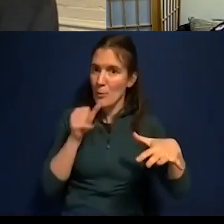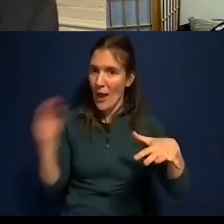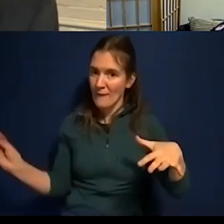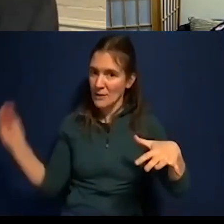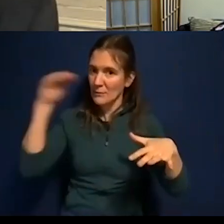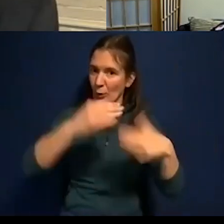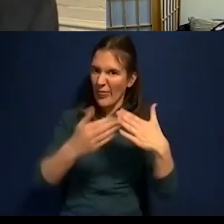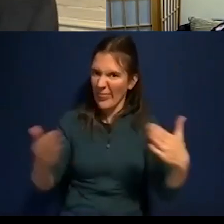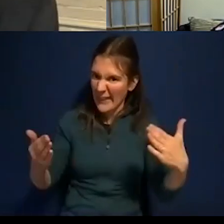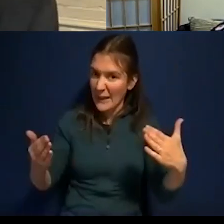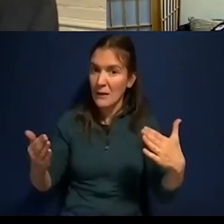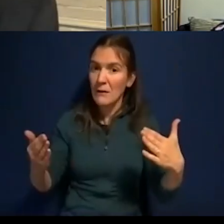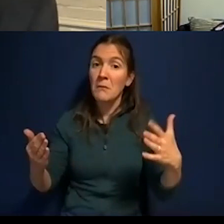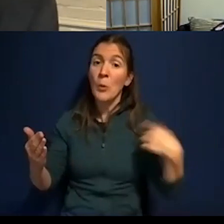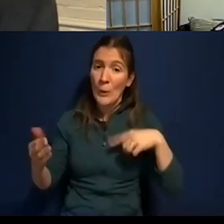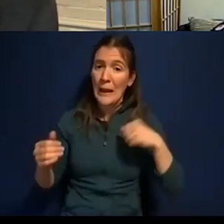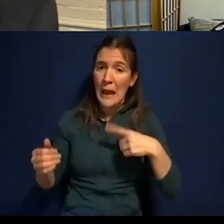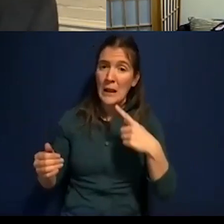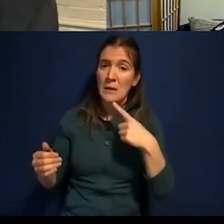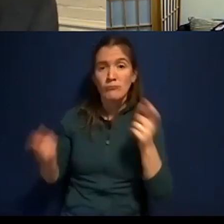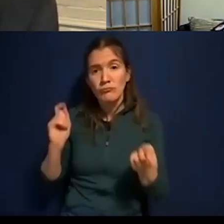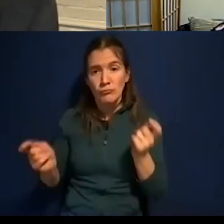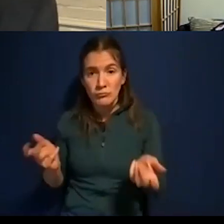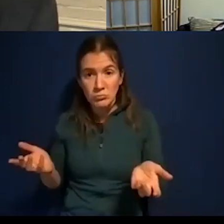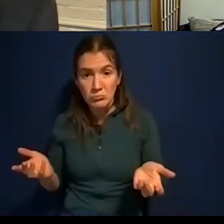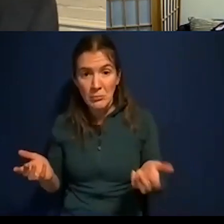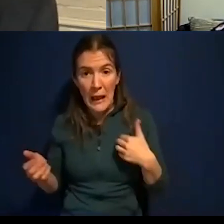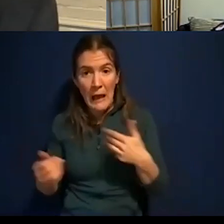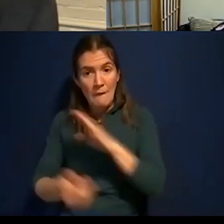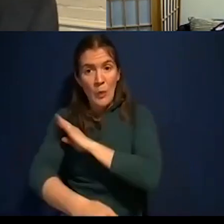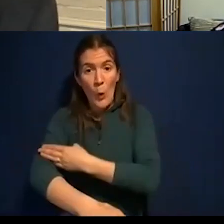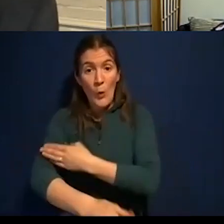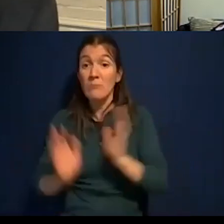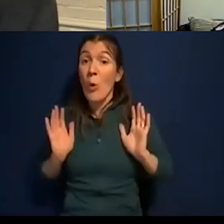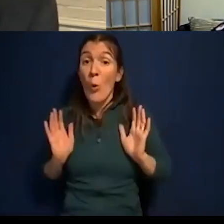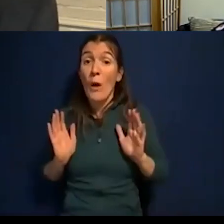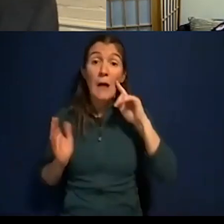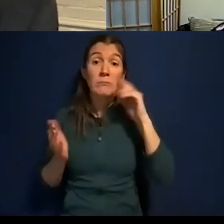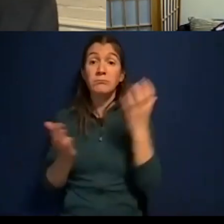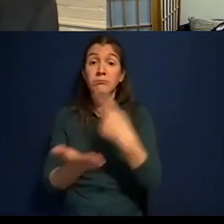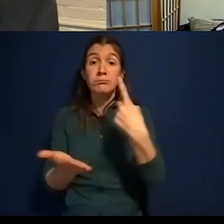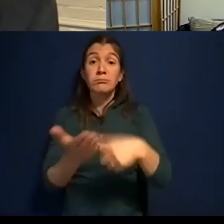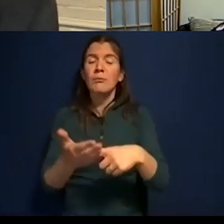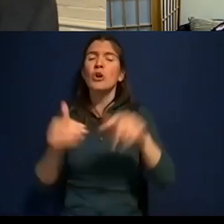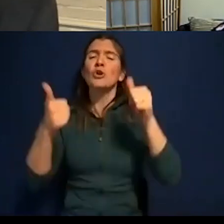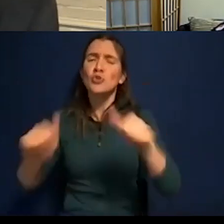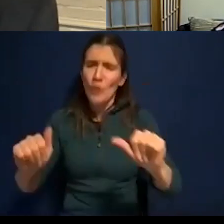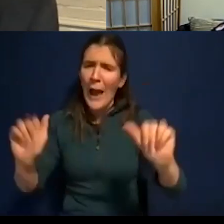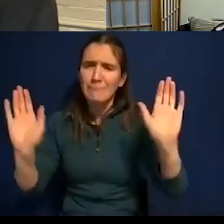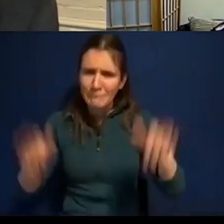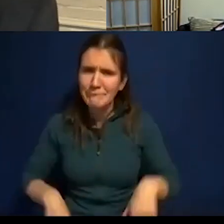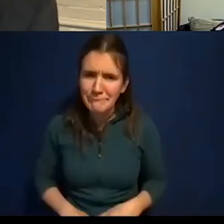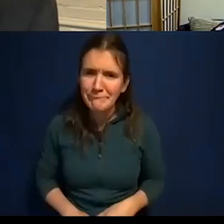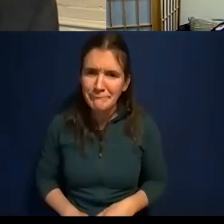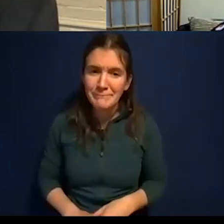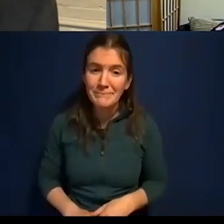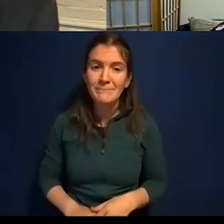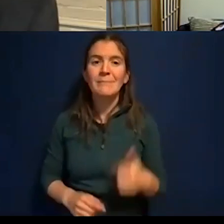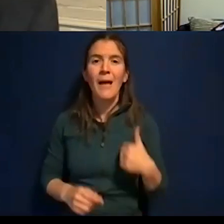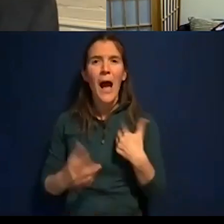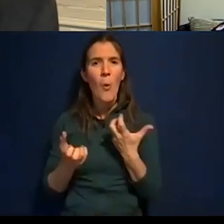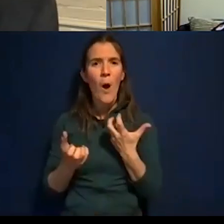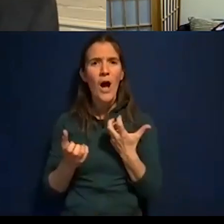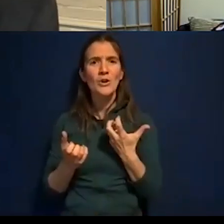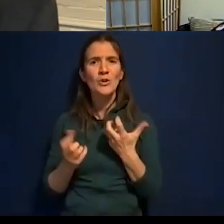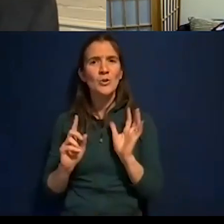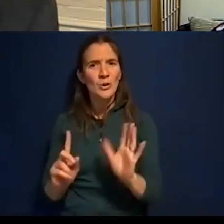so. I guess I just wanted to give us an opportunity to try it and see how it goes. And I really wanted to line up the